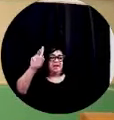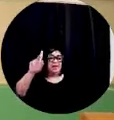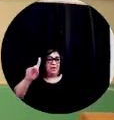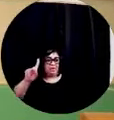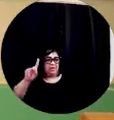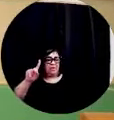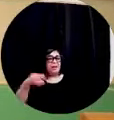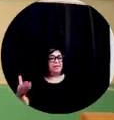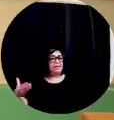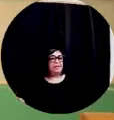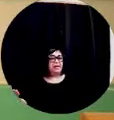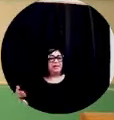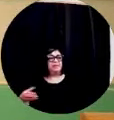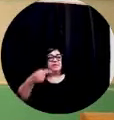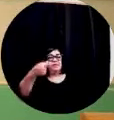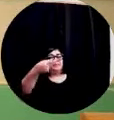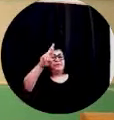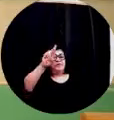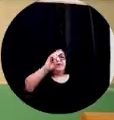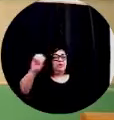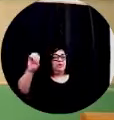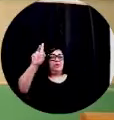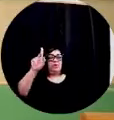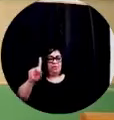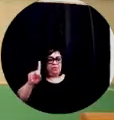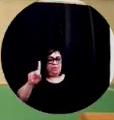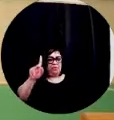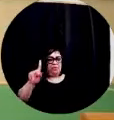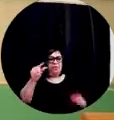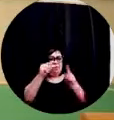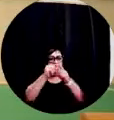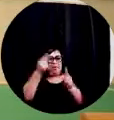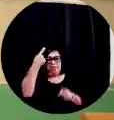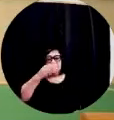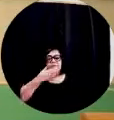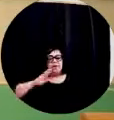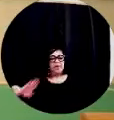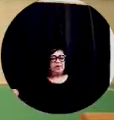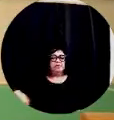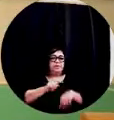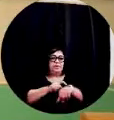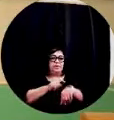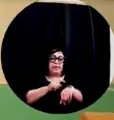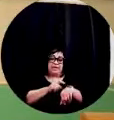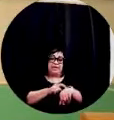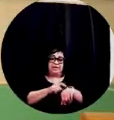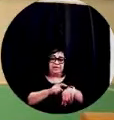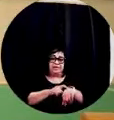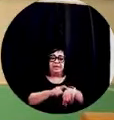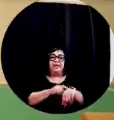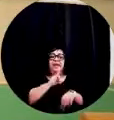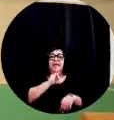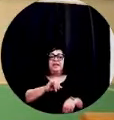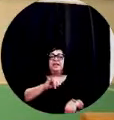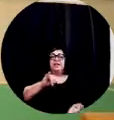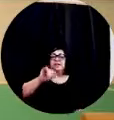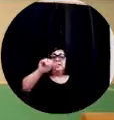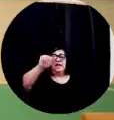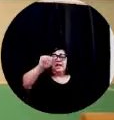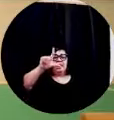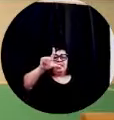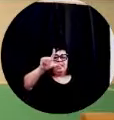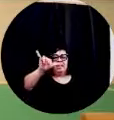word for tribulation is the lipsis. It is used to convey the idea of great emotional